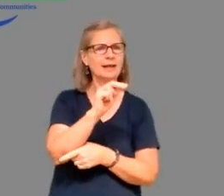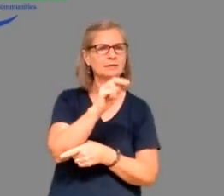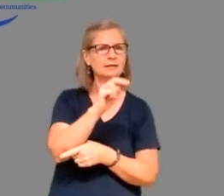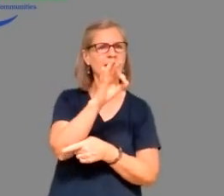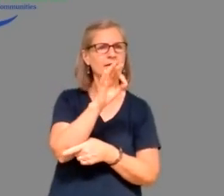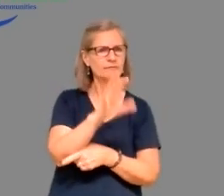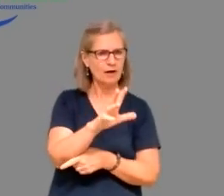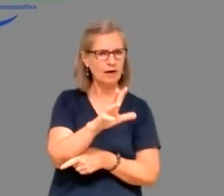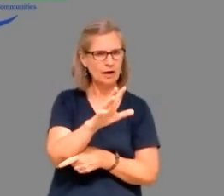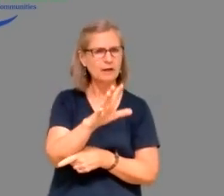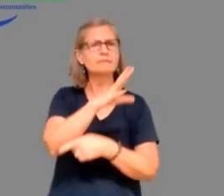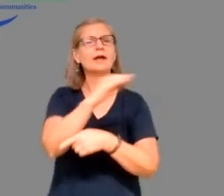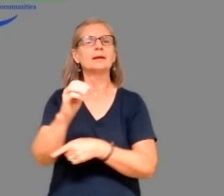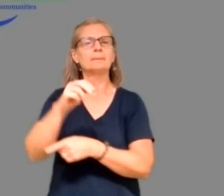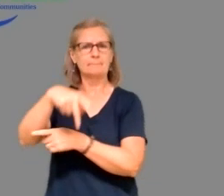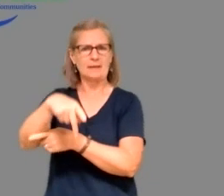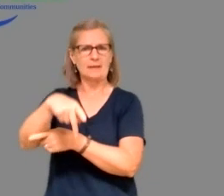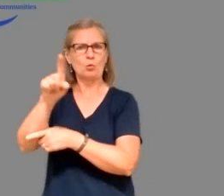means?